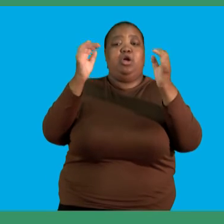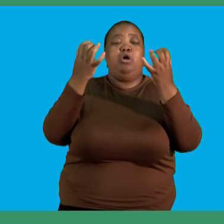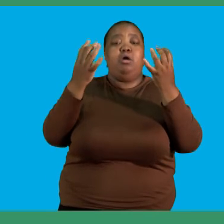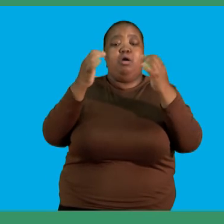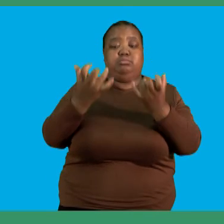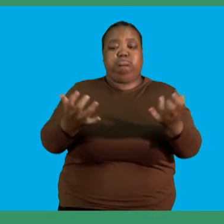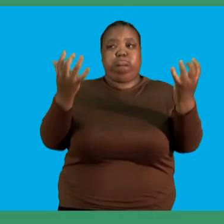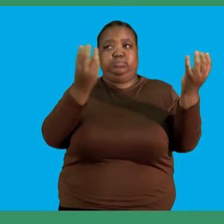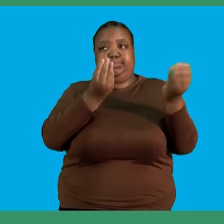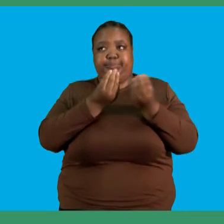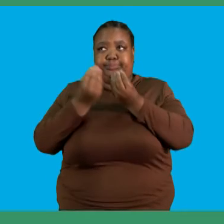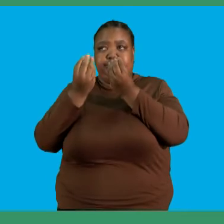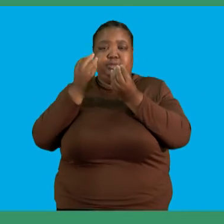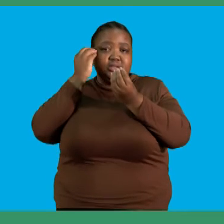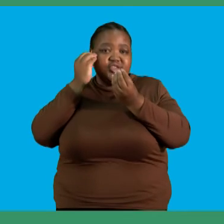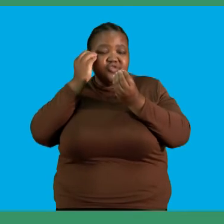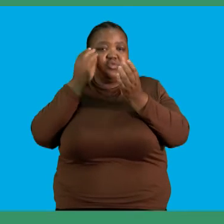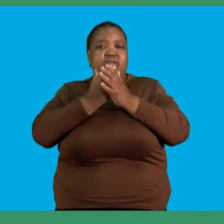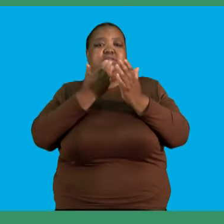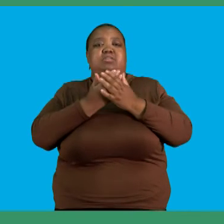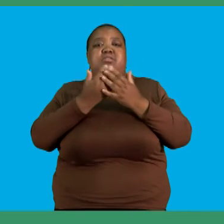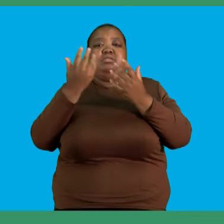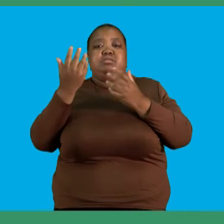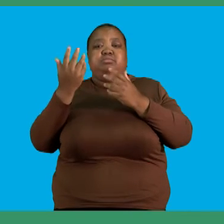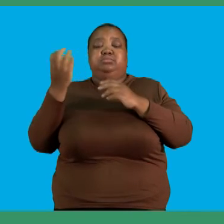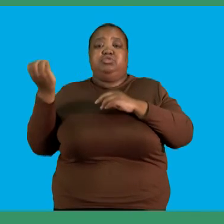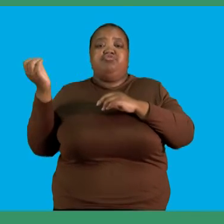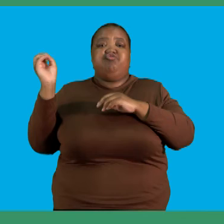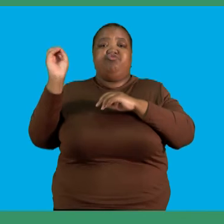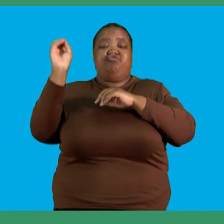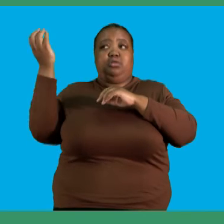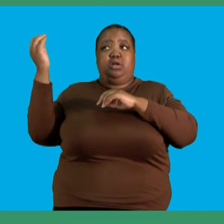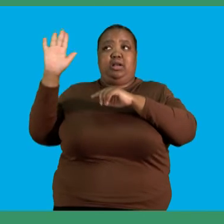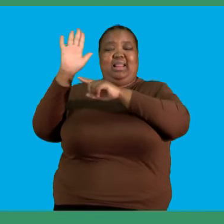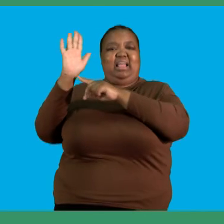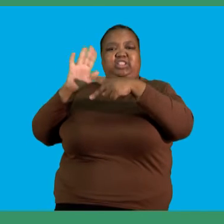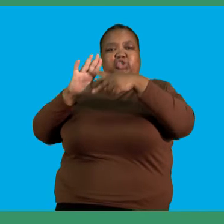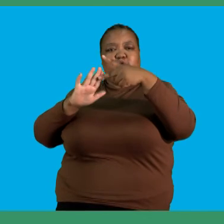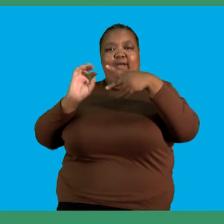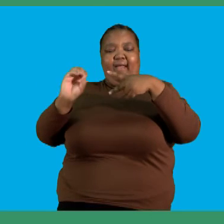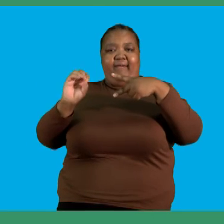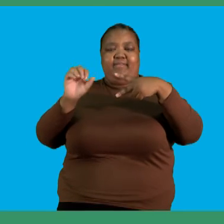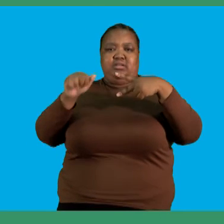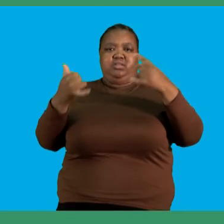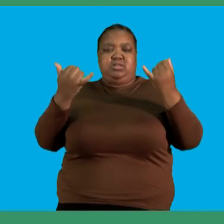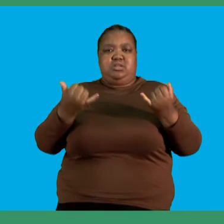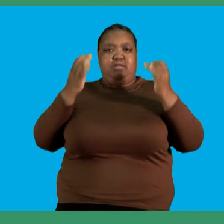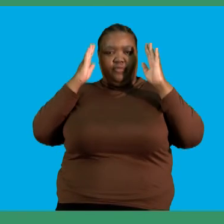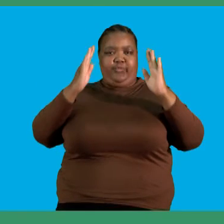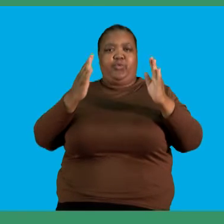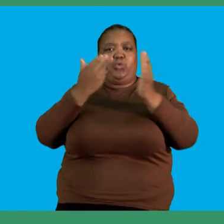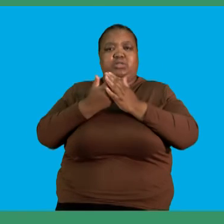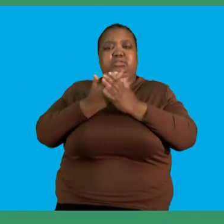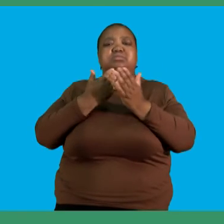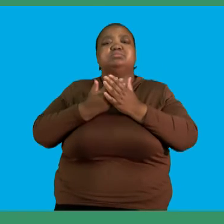clustered slides, which may capture the interest of the audience. As you can see, the slides only have two main points, so